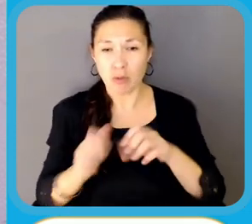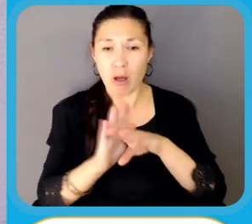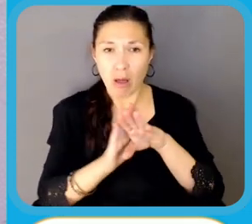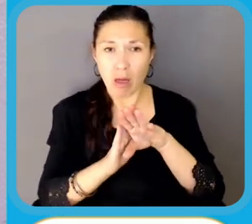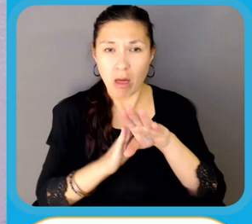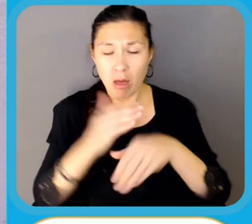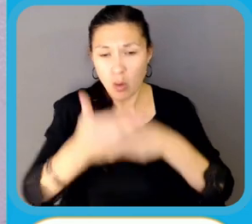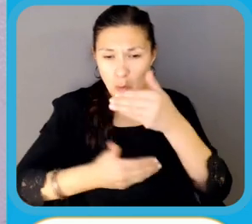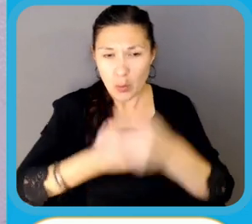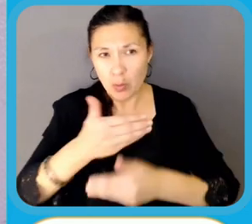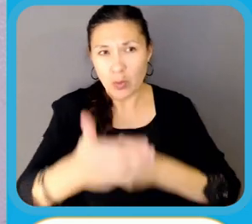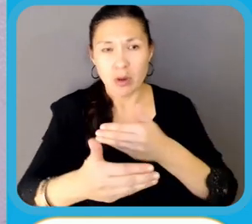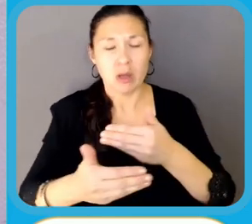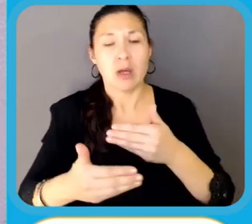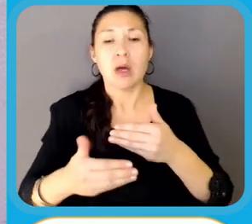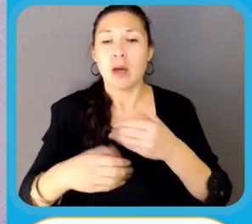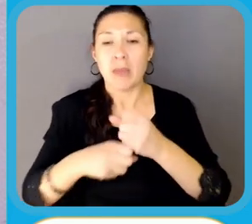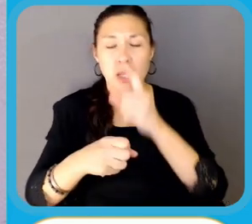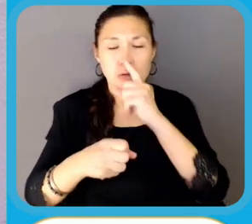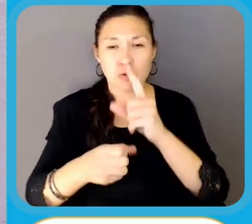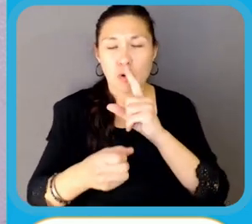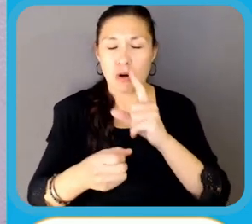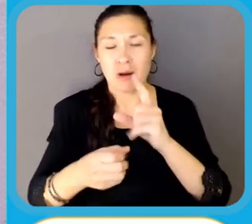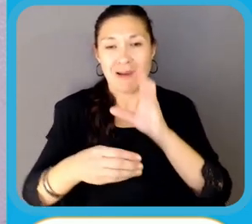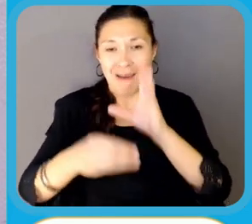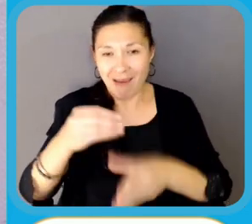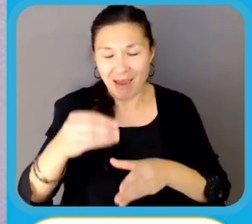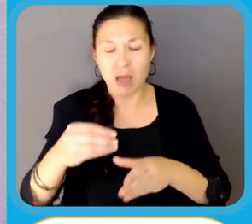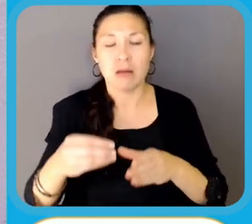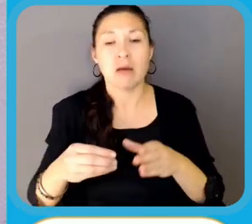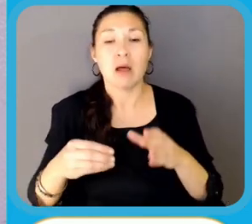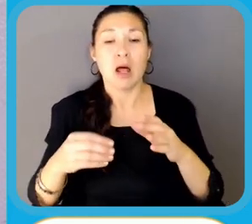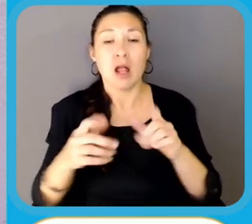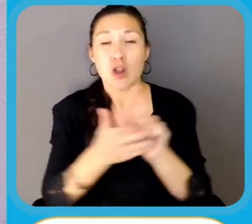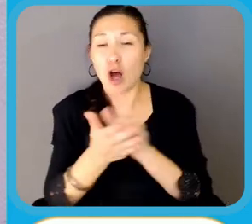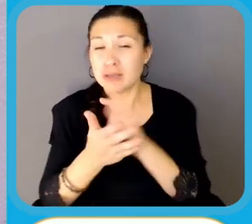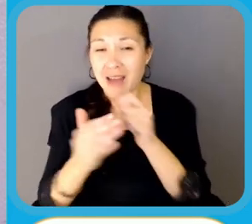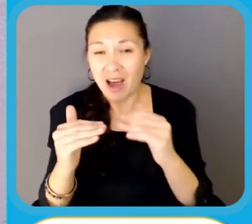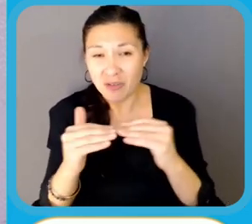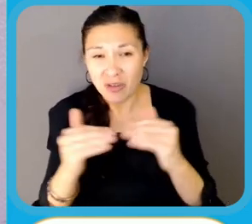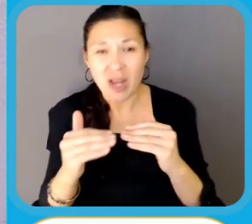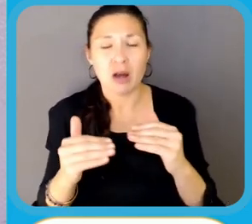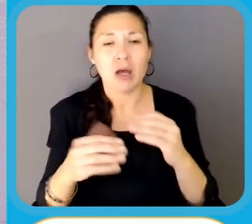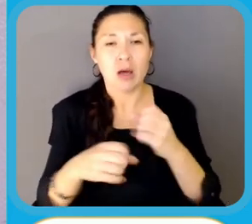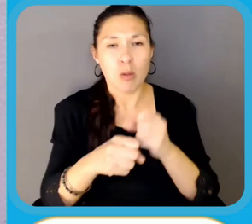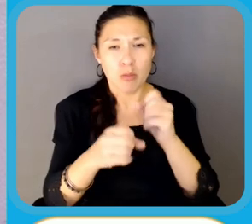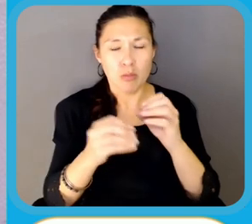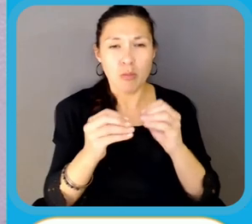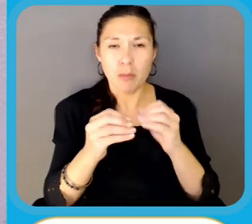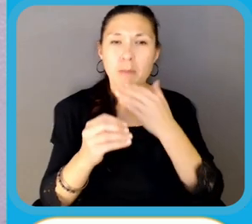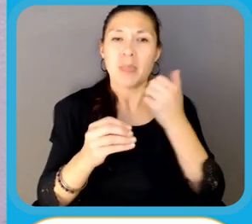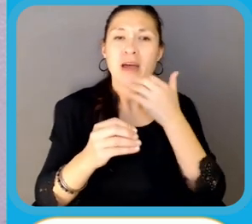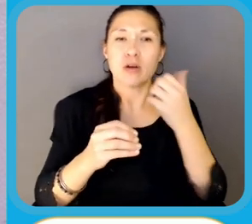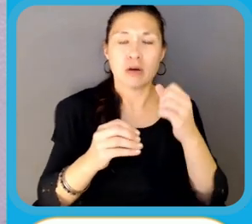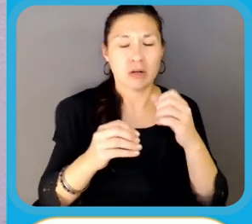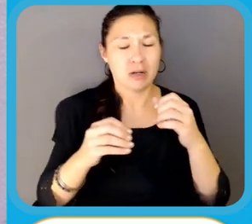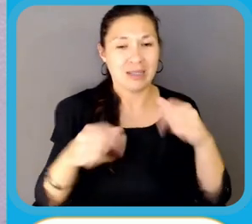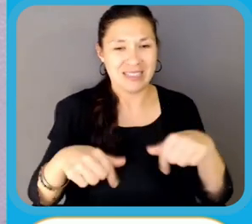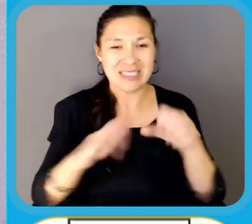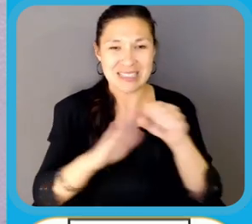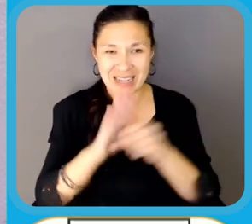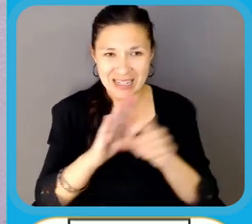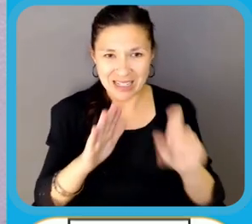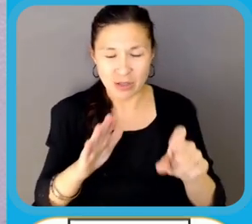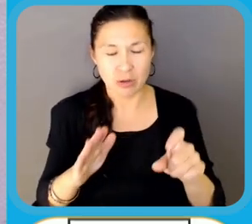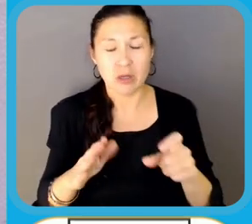laws, practices, and procedures in our state. We have a lot to be proud of, and we cannot go back to an era of division.